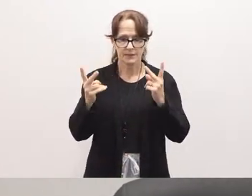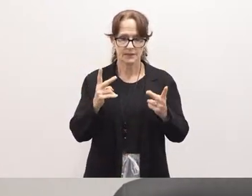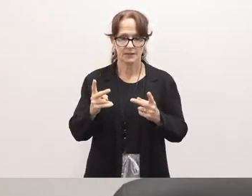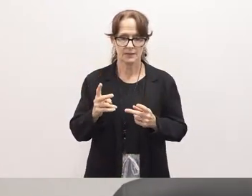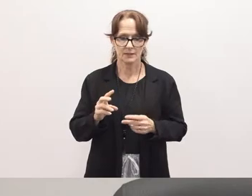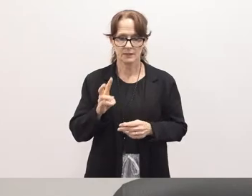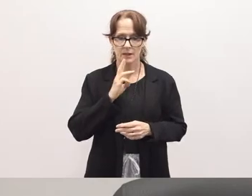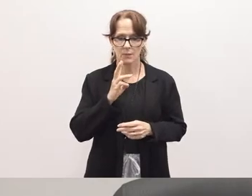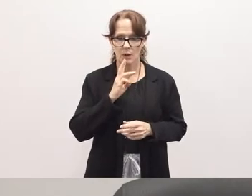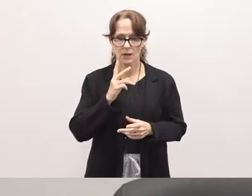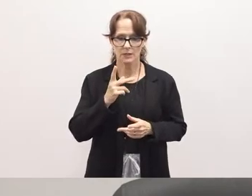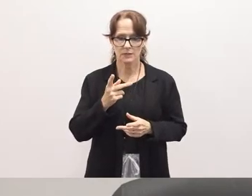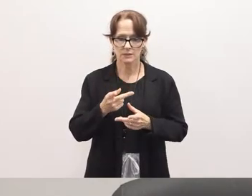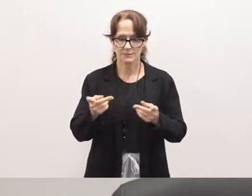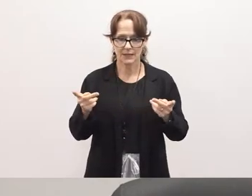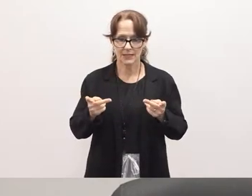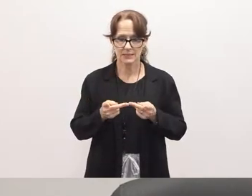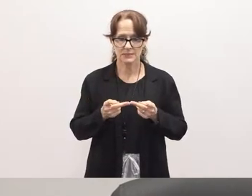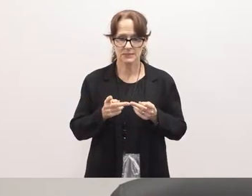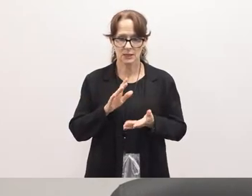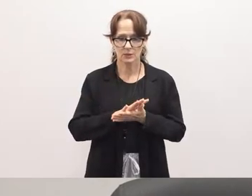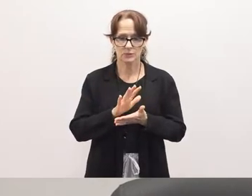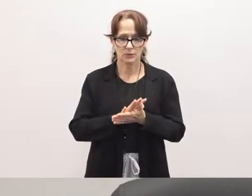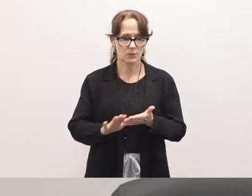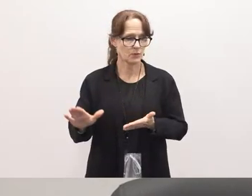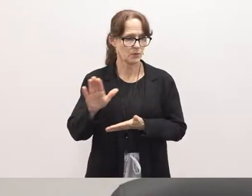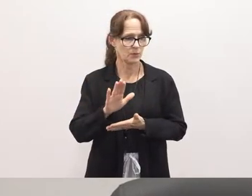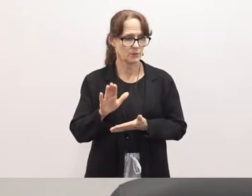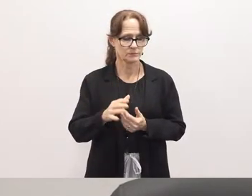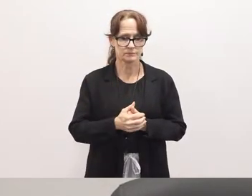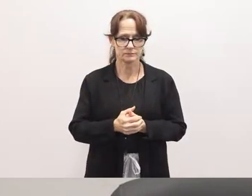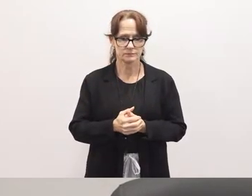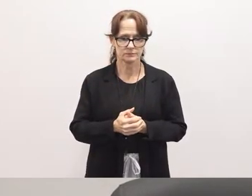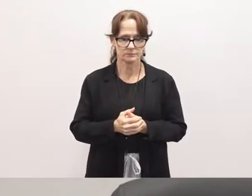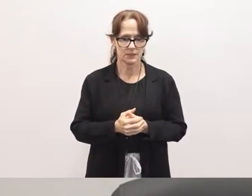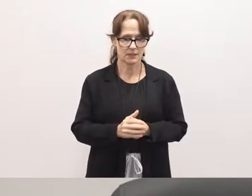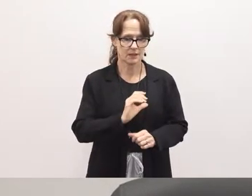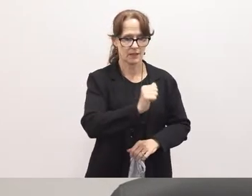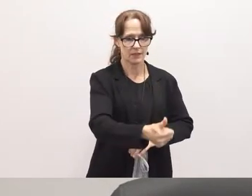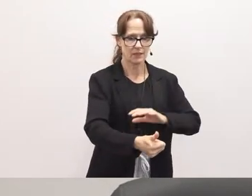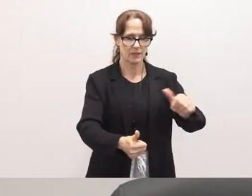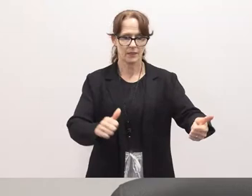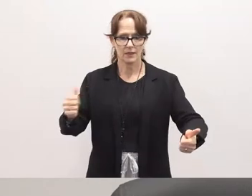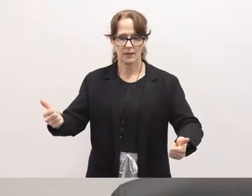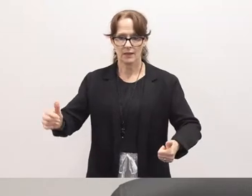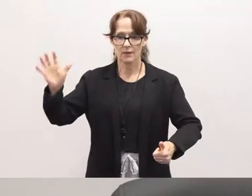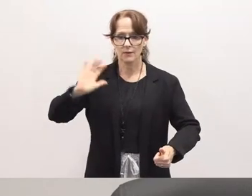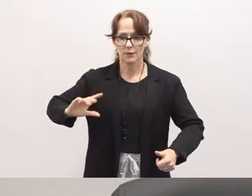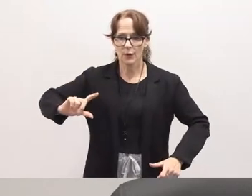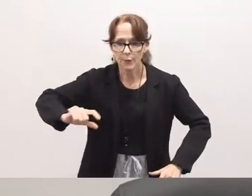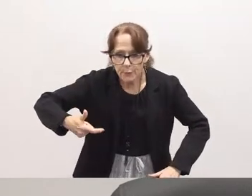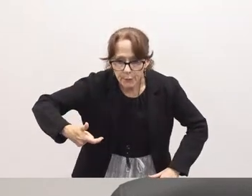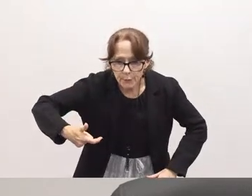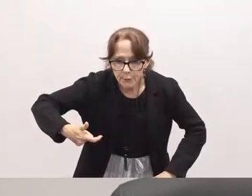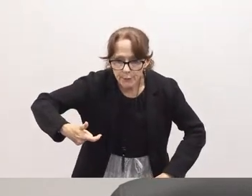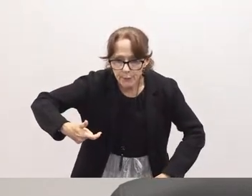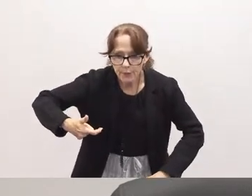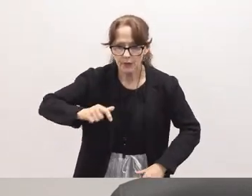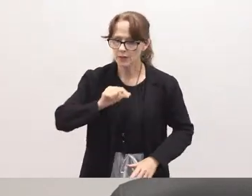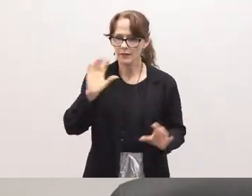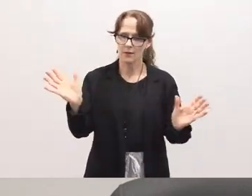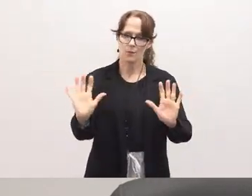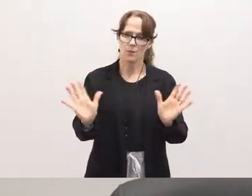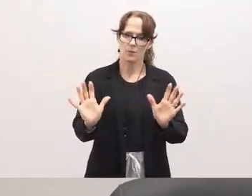like water stations on our school campuses. And it's not just the old-fashioned, you know, you lean your head over